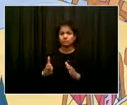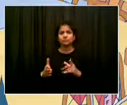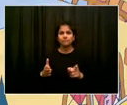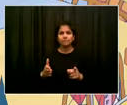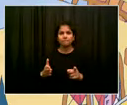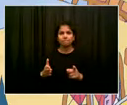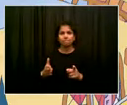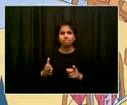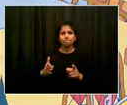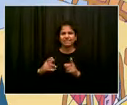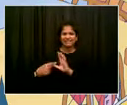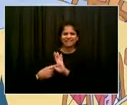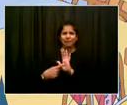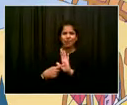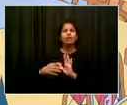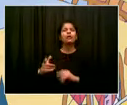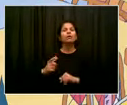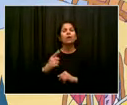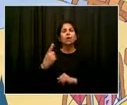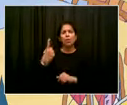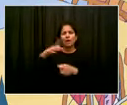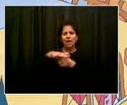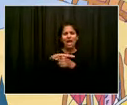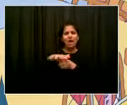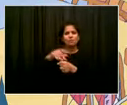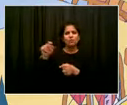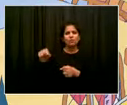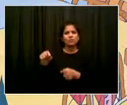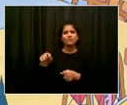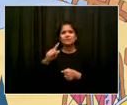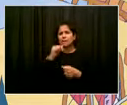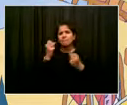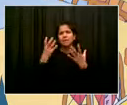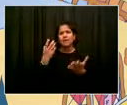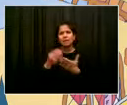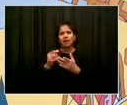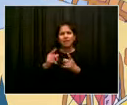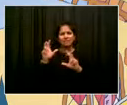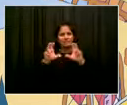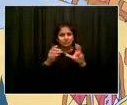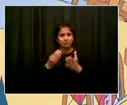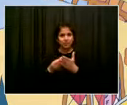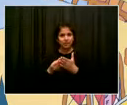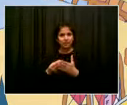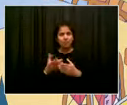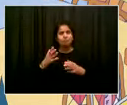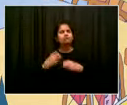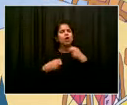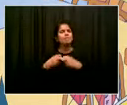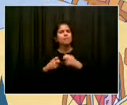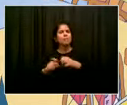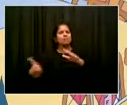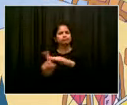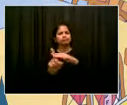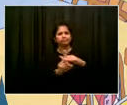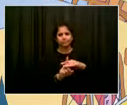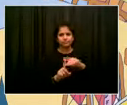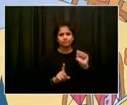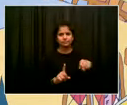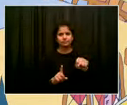over generations and has had some of the toughest problems, Brownsville. In Brownsville, we've seen extraordinary